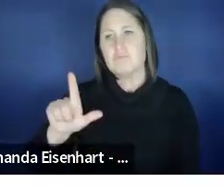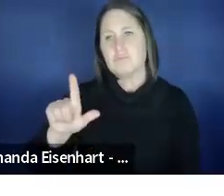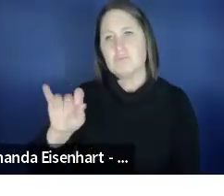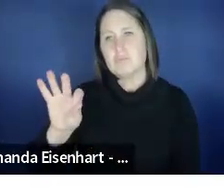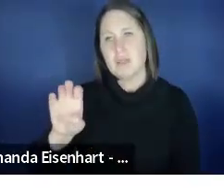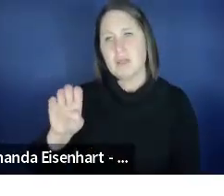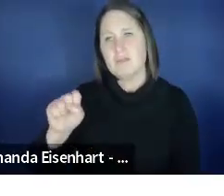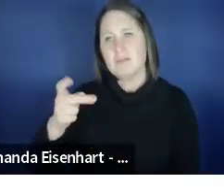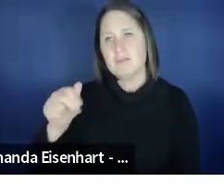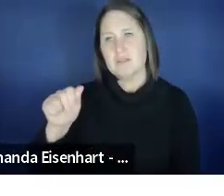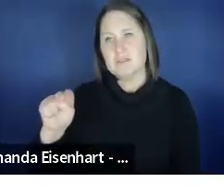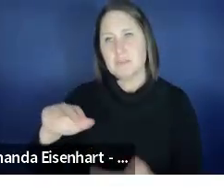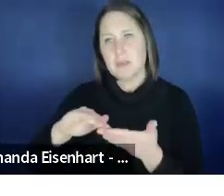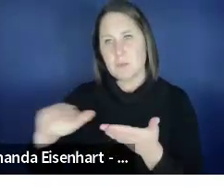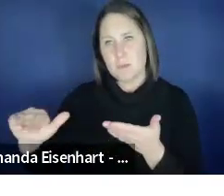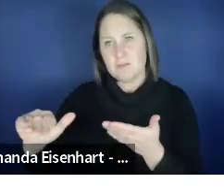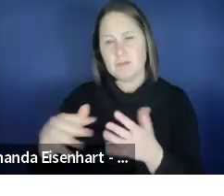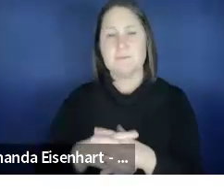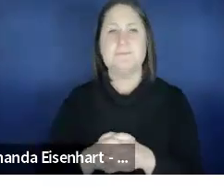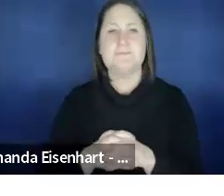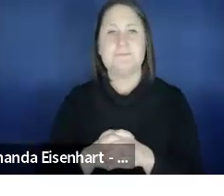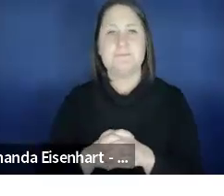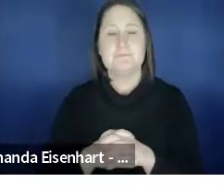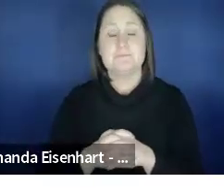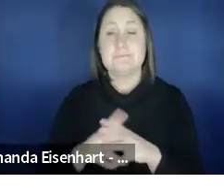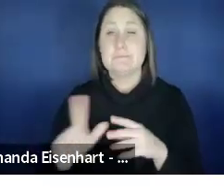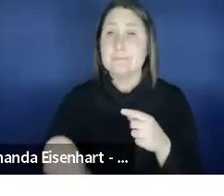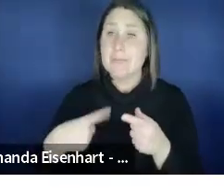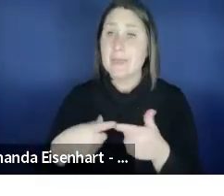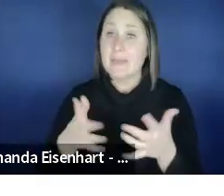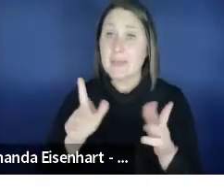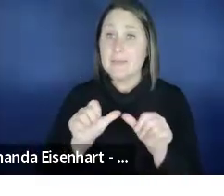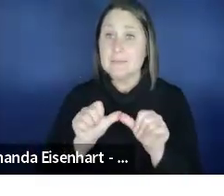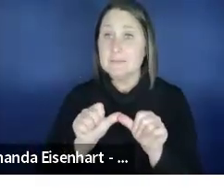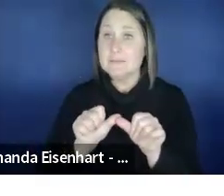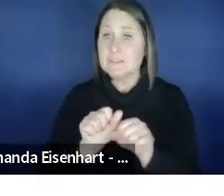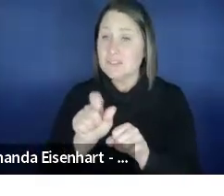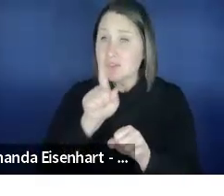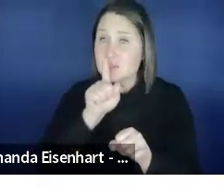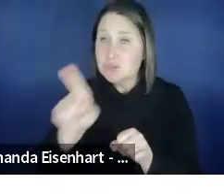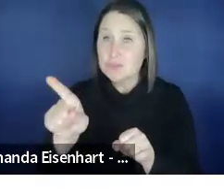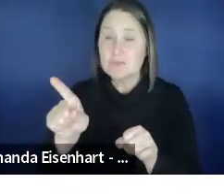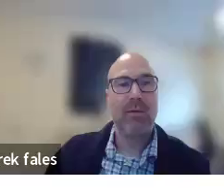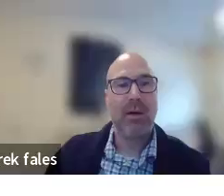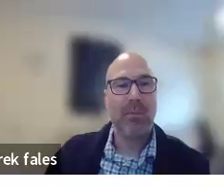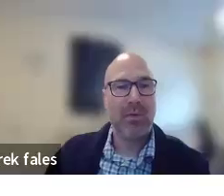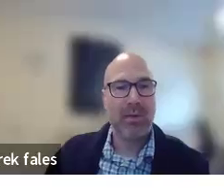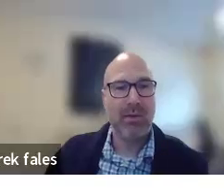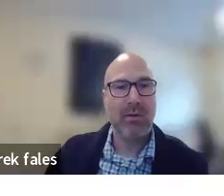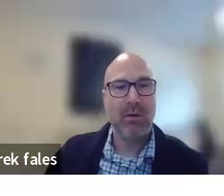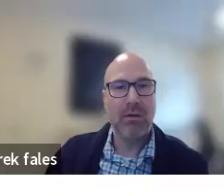waiver and then continue to ensure everyone